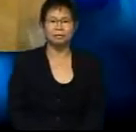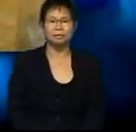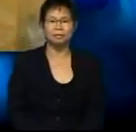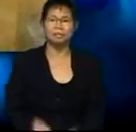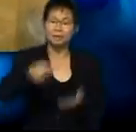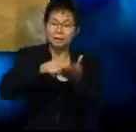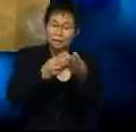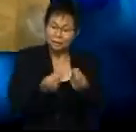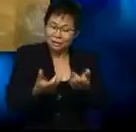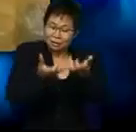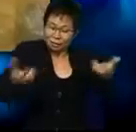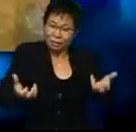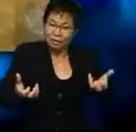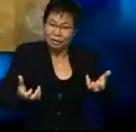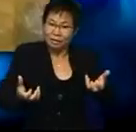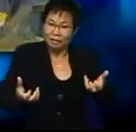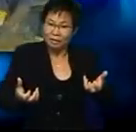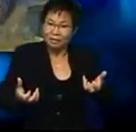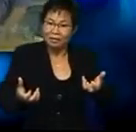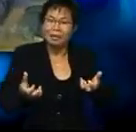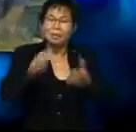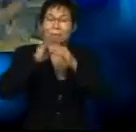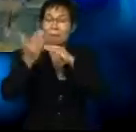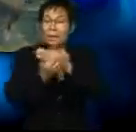The sand is being separated by the sieve.